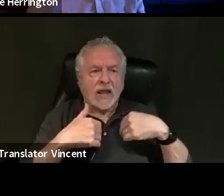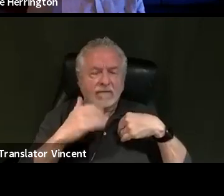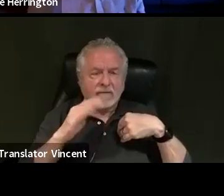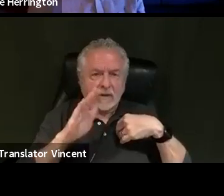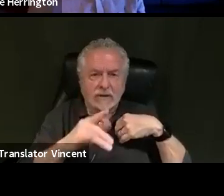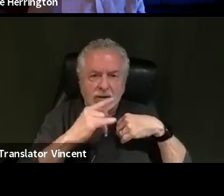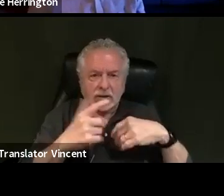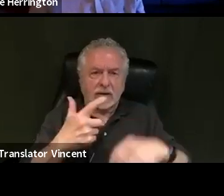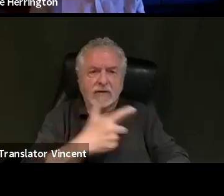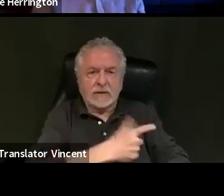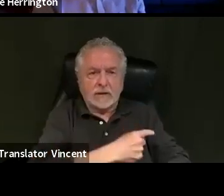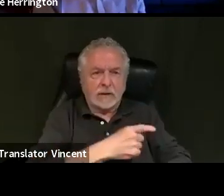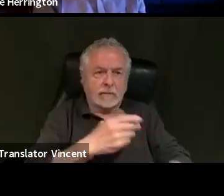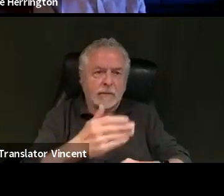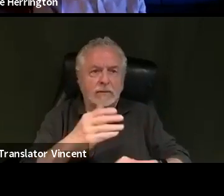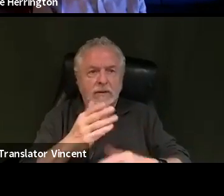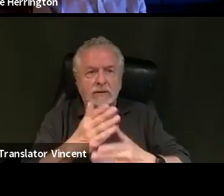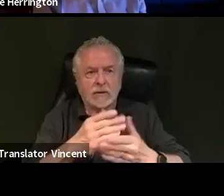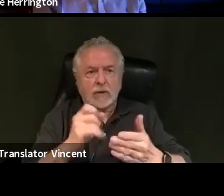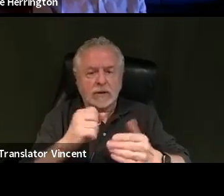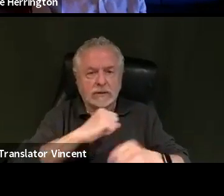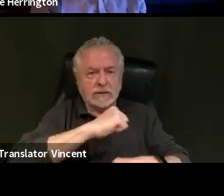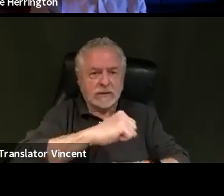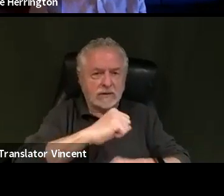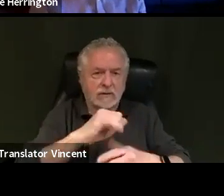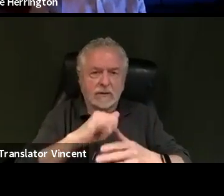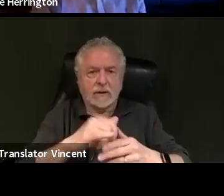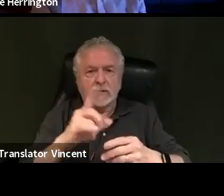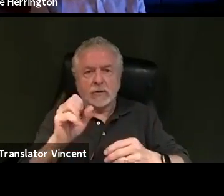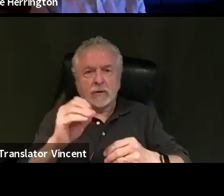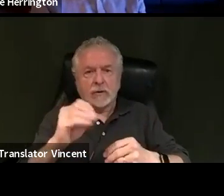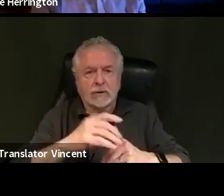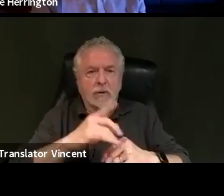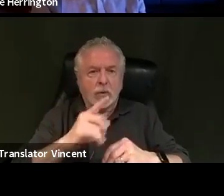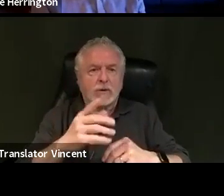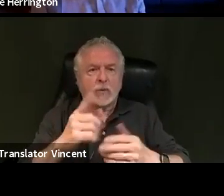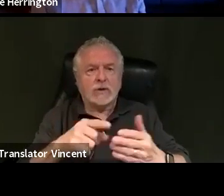their kids vaccinated, and maybe some who are hesitant to do so?